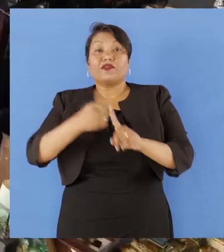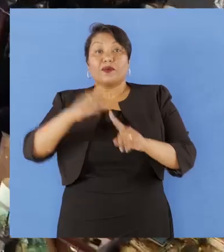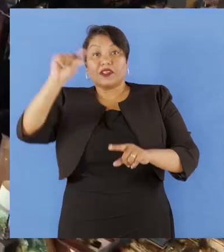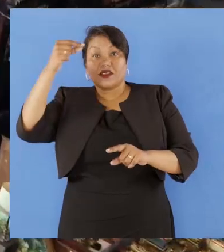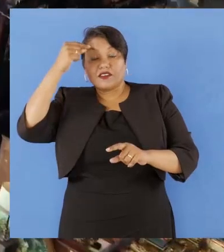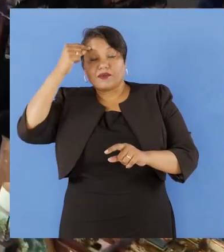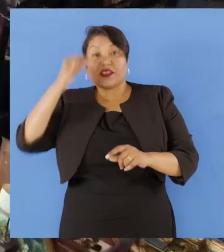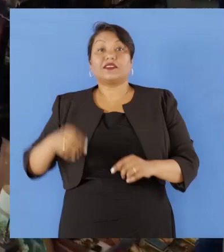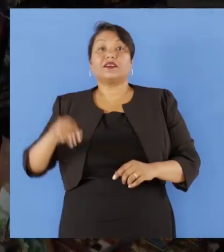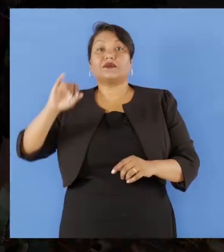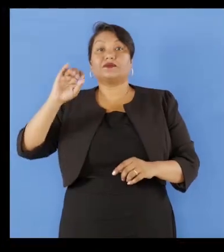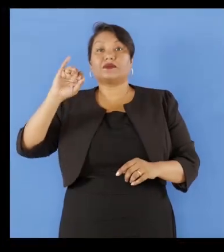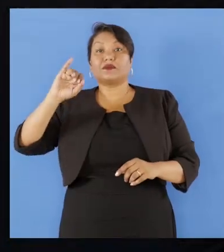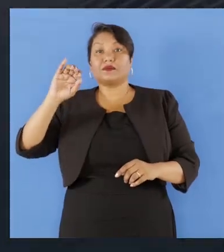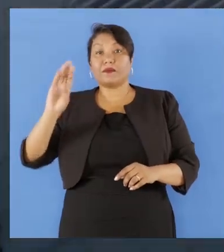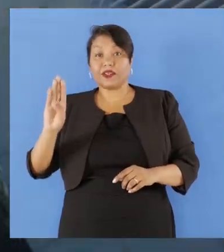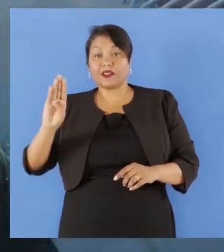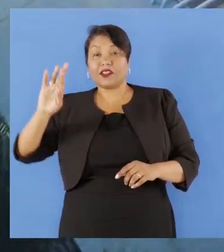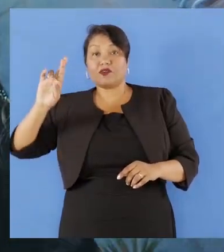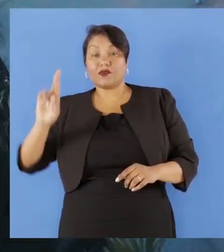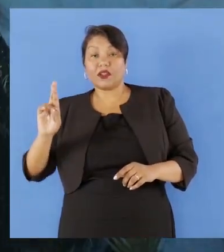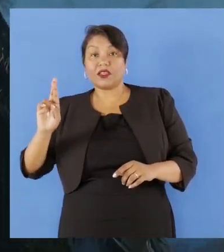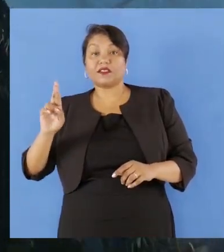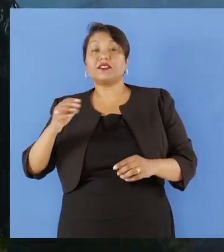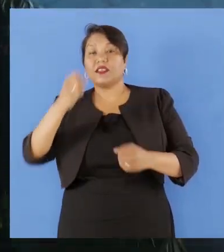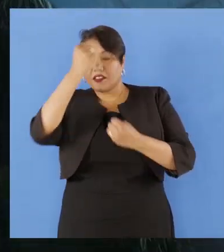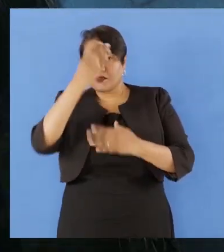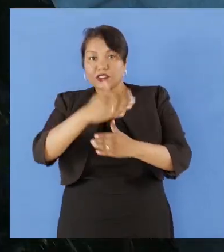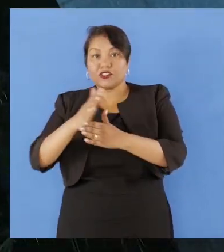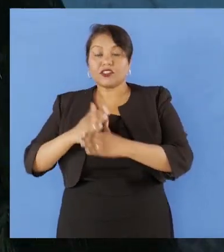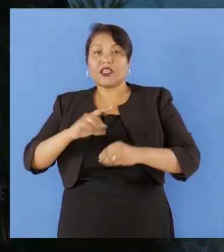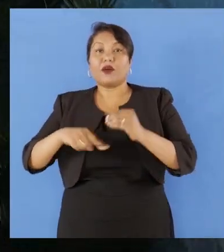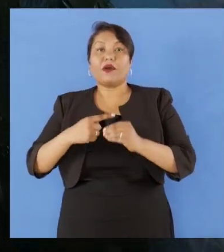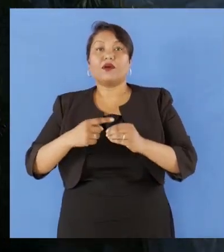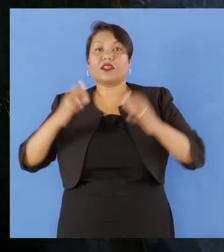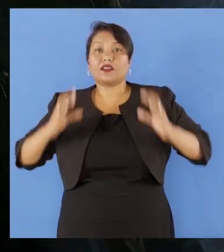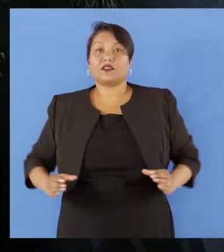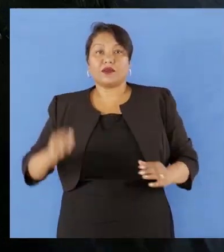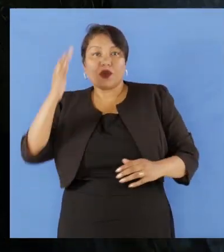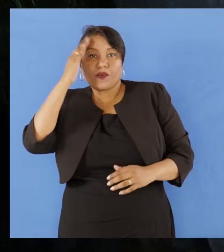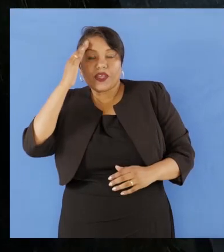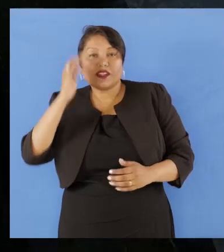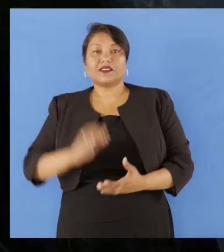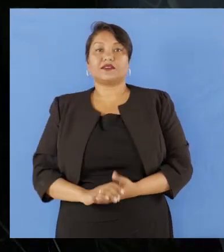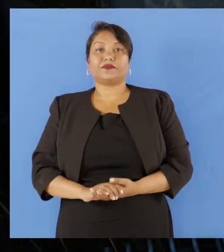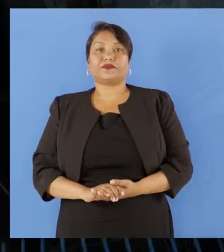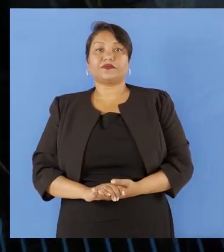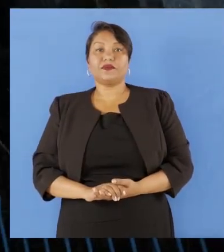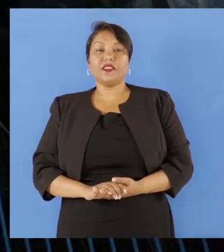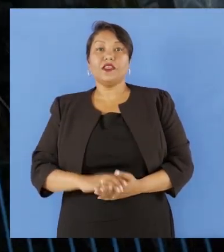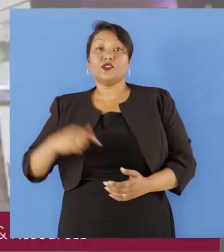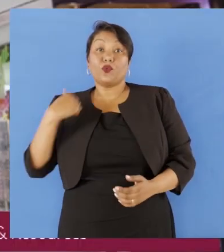service providers and consumers. Representing the Consumer Affairs Division of the Ministry of Trade and Industry was